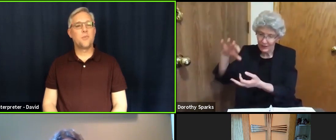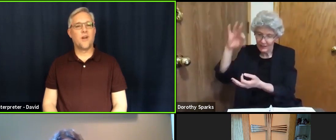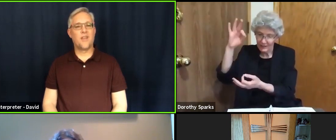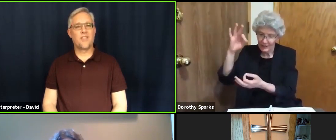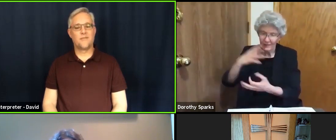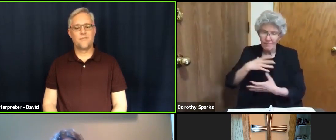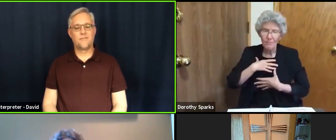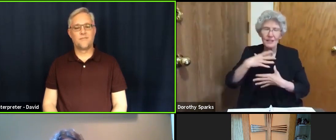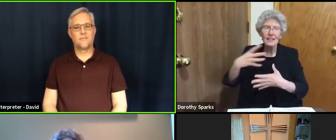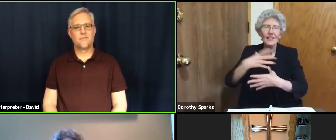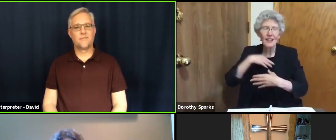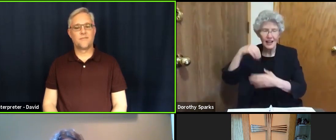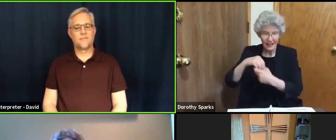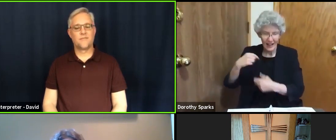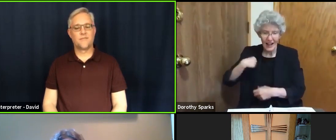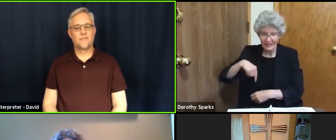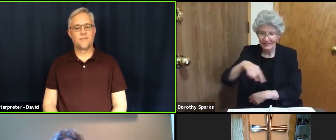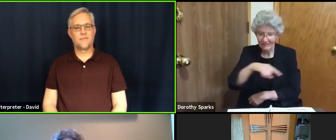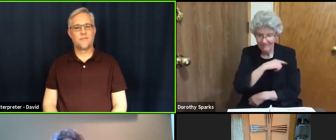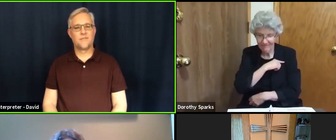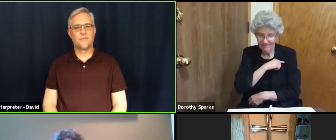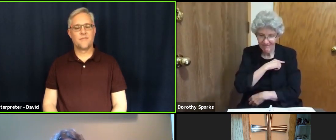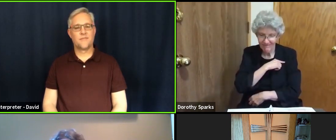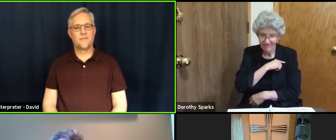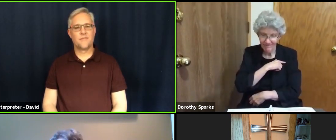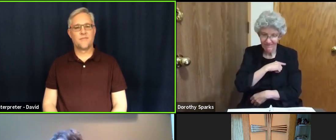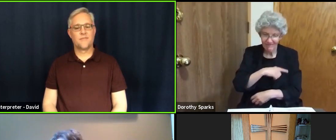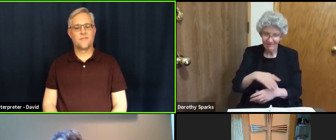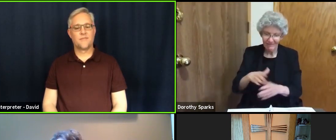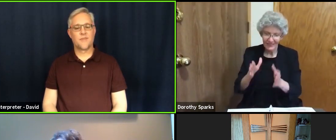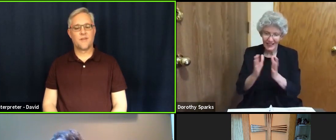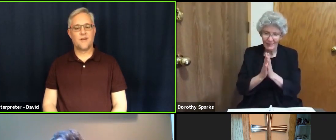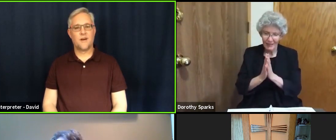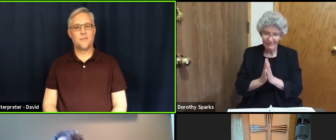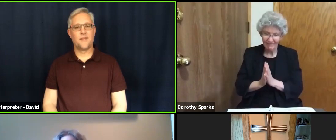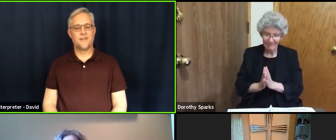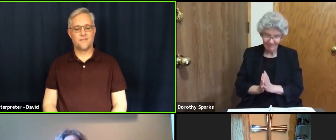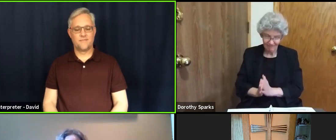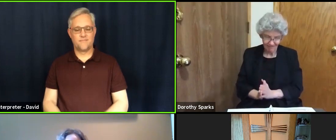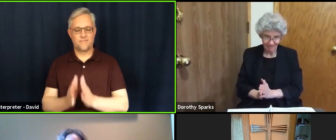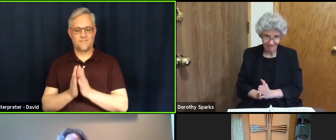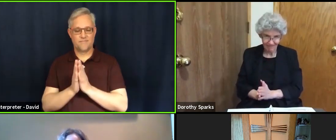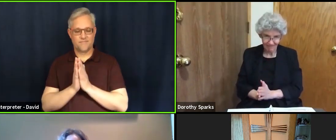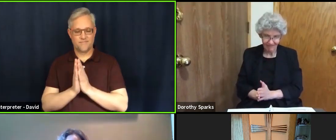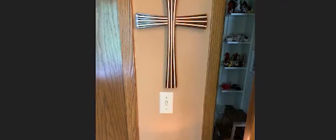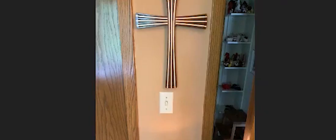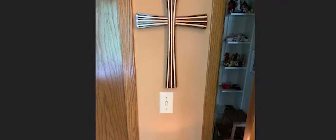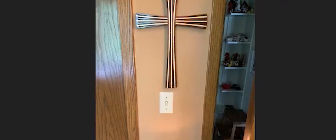holy breath. Amen.